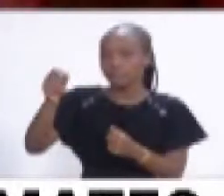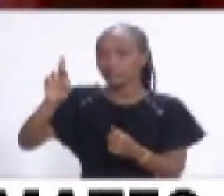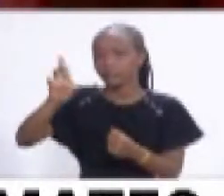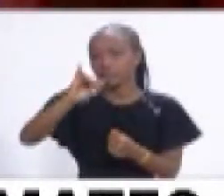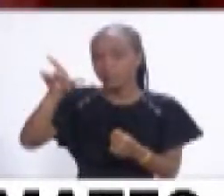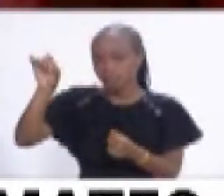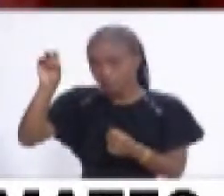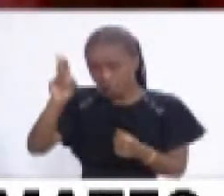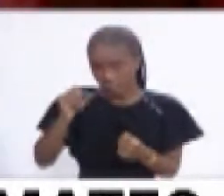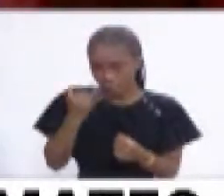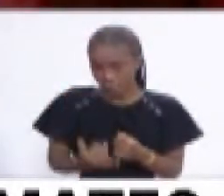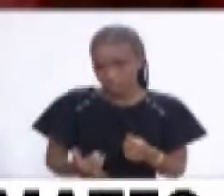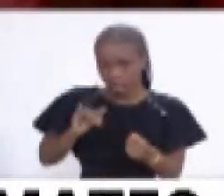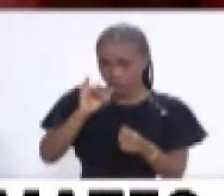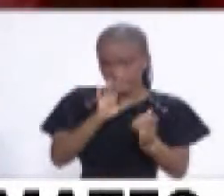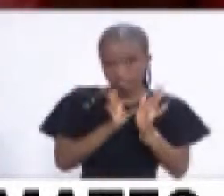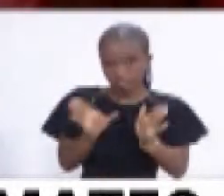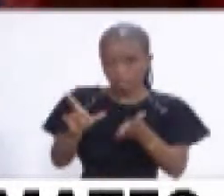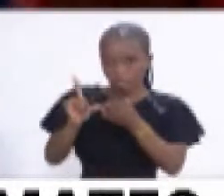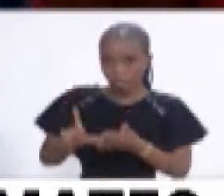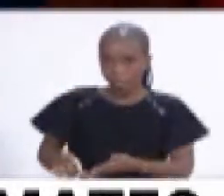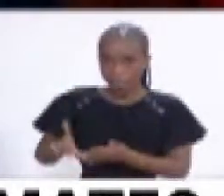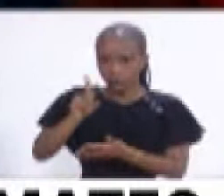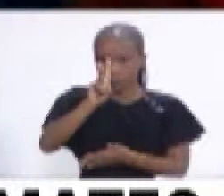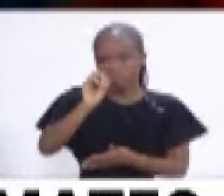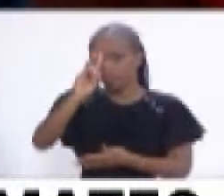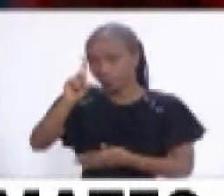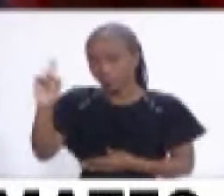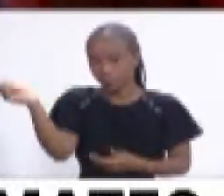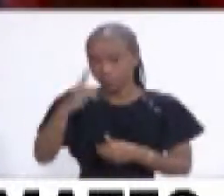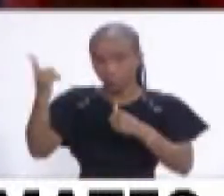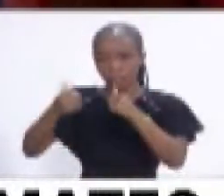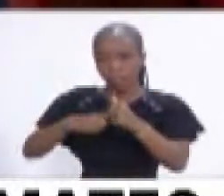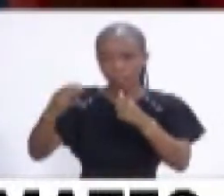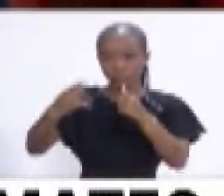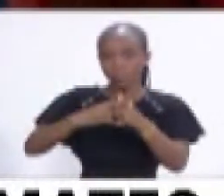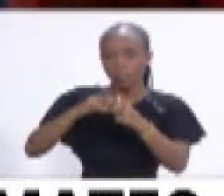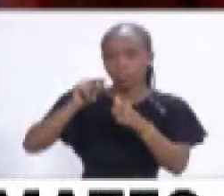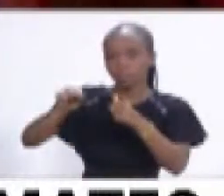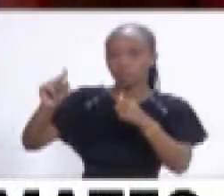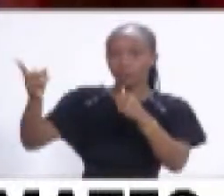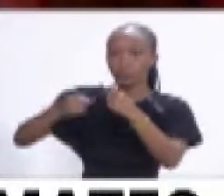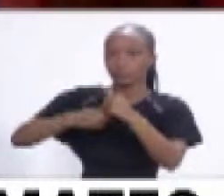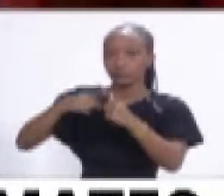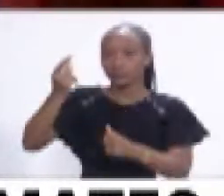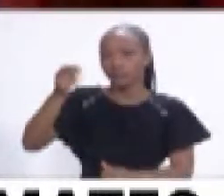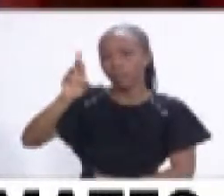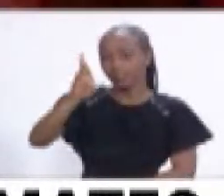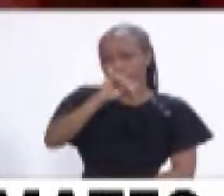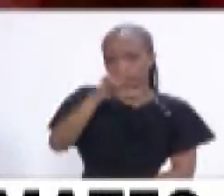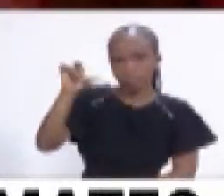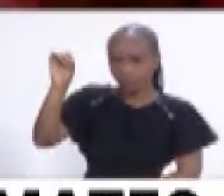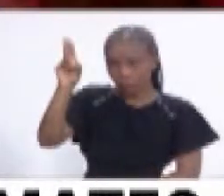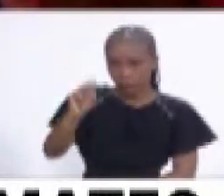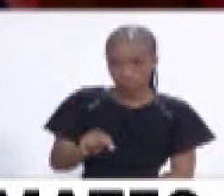here, outstanding public debt as of June 2021 is 8.6 trillion. As we sit here today,